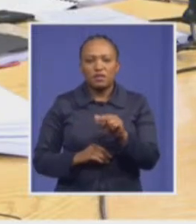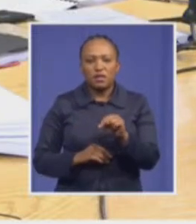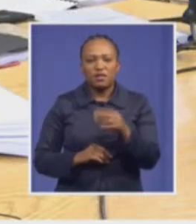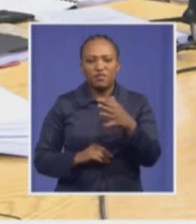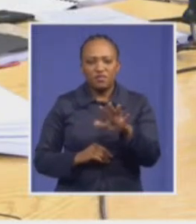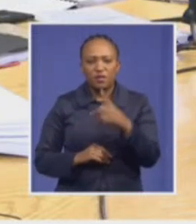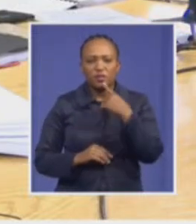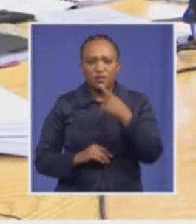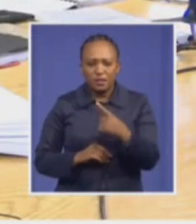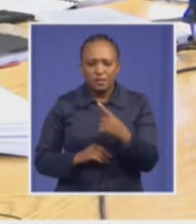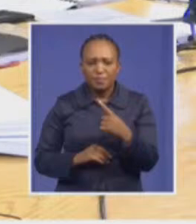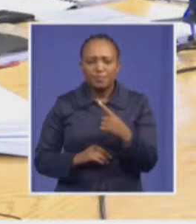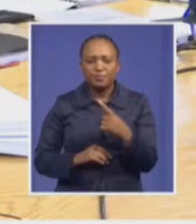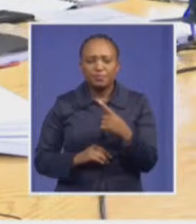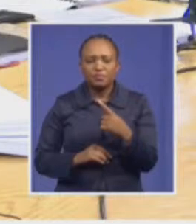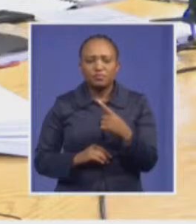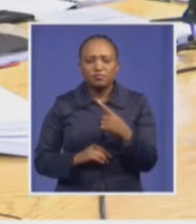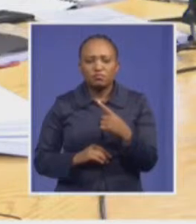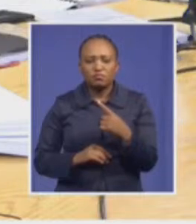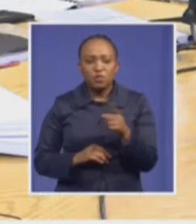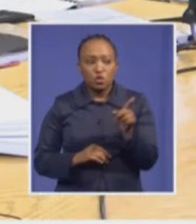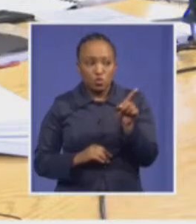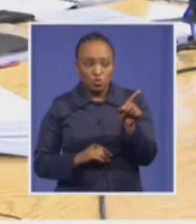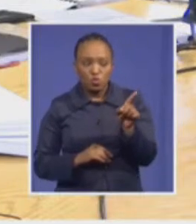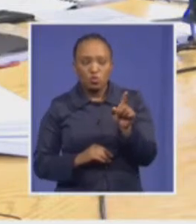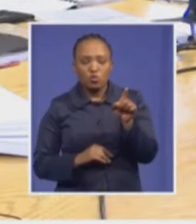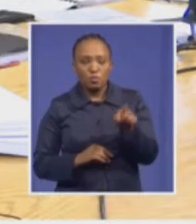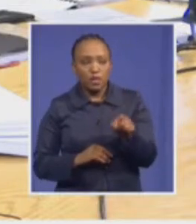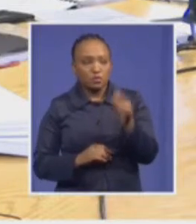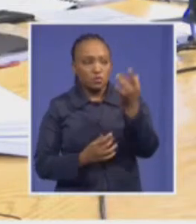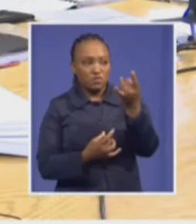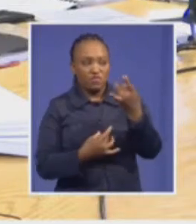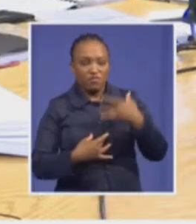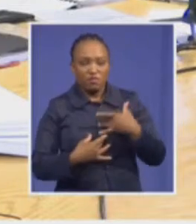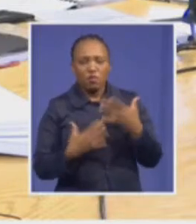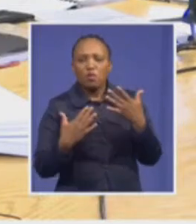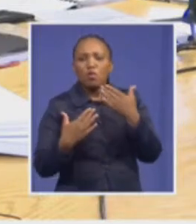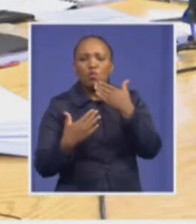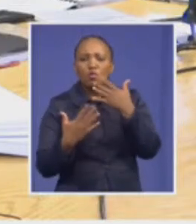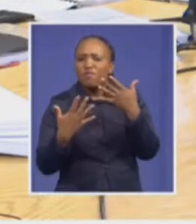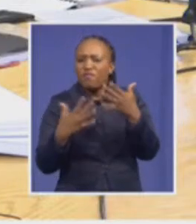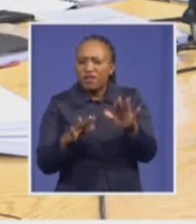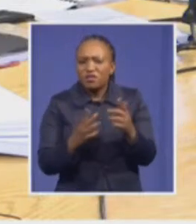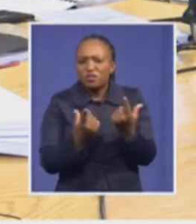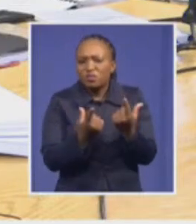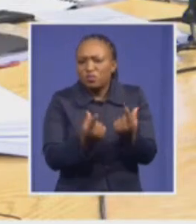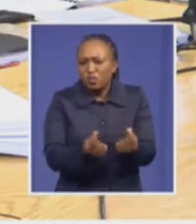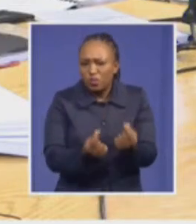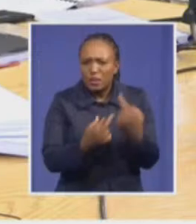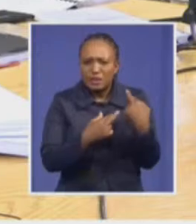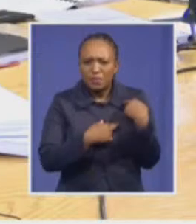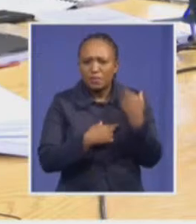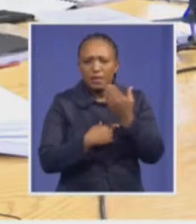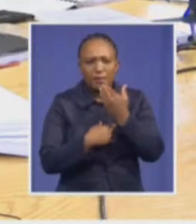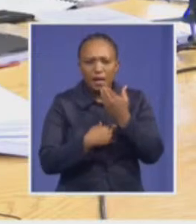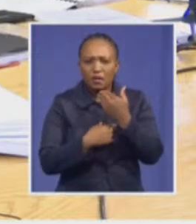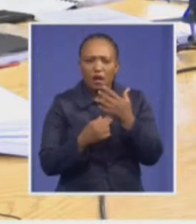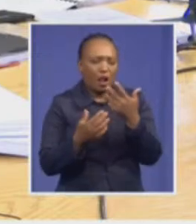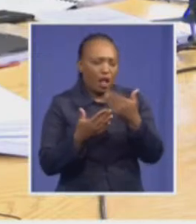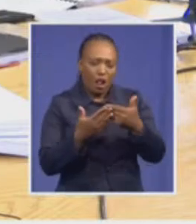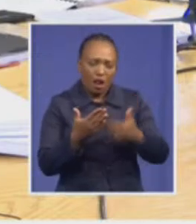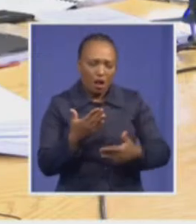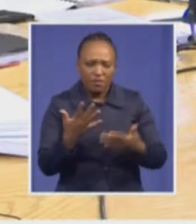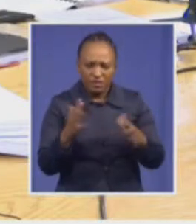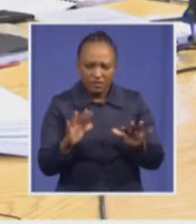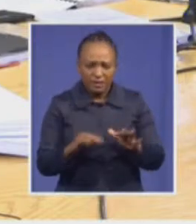need to tell us who did this thing and blah, blah, blah. And later on, we write back to